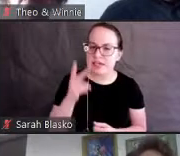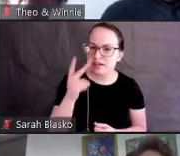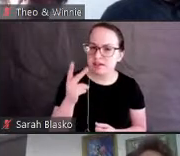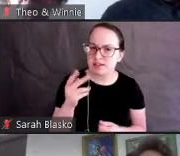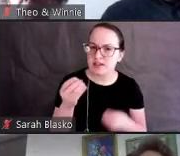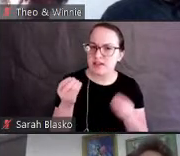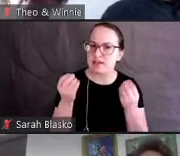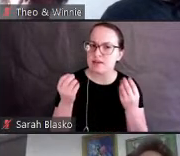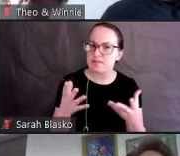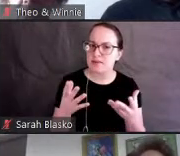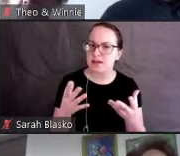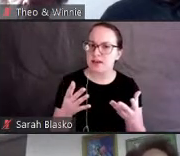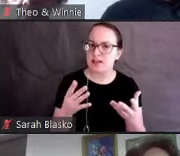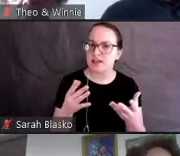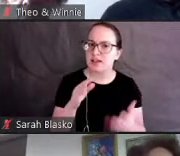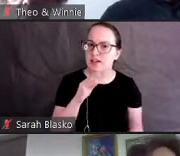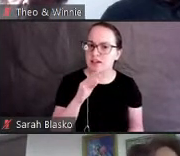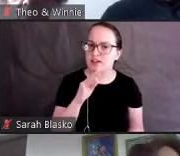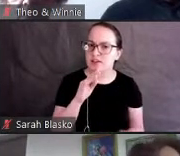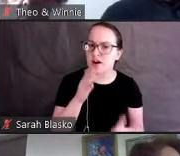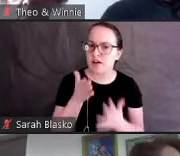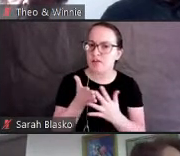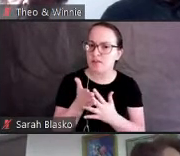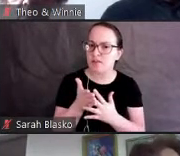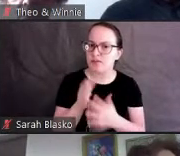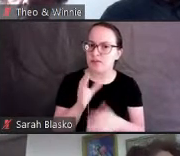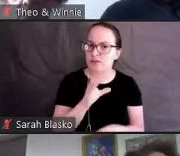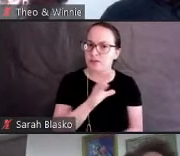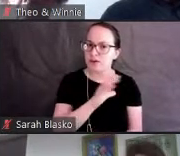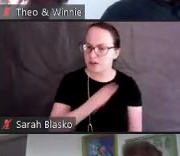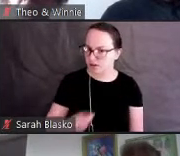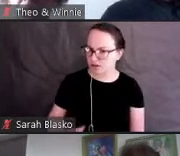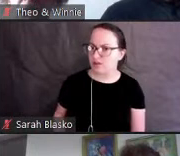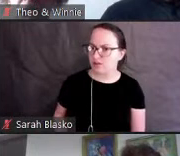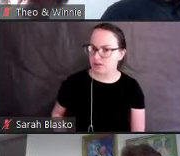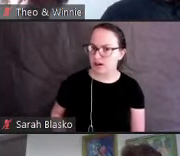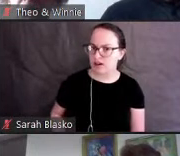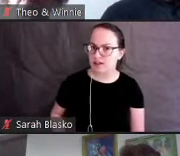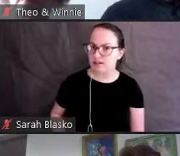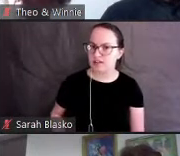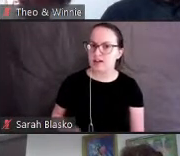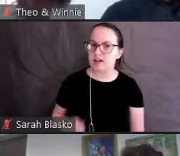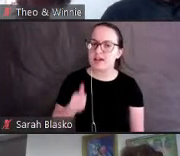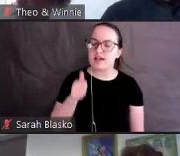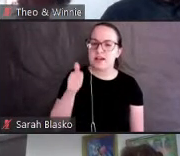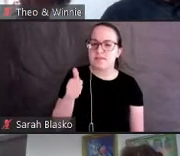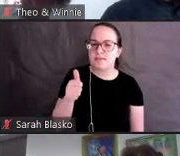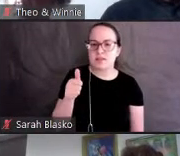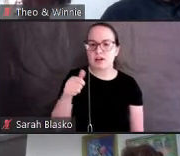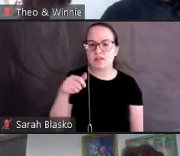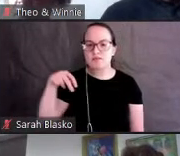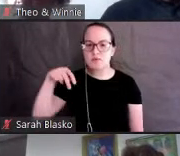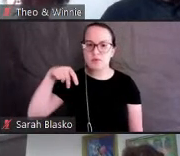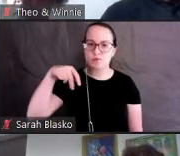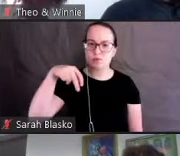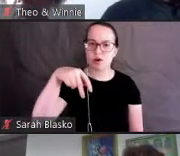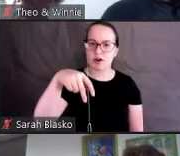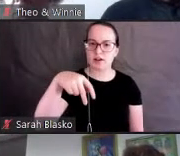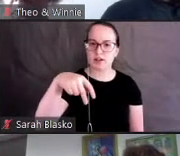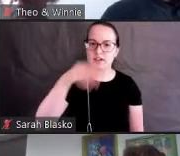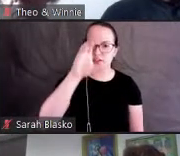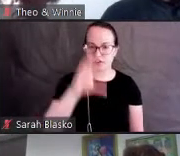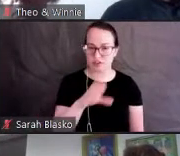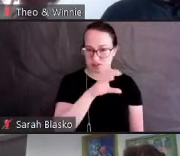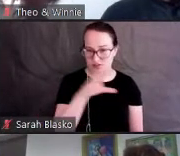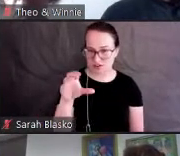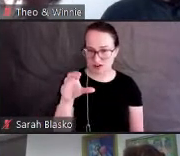out of Christ as he's facing the cross, right? You know, as he is being confronted, you know, he makes this